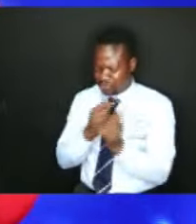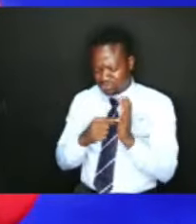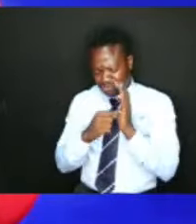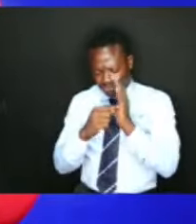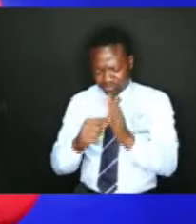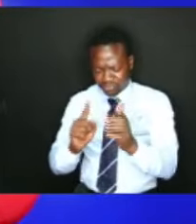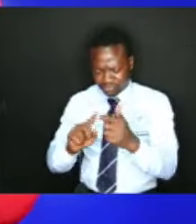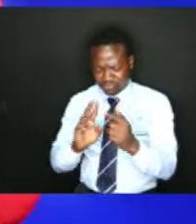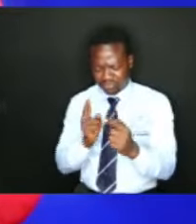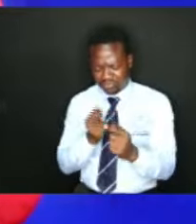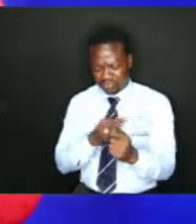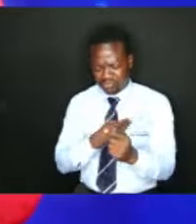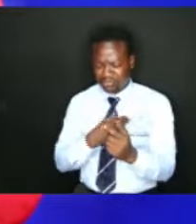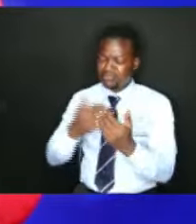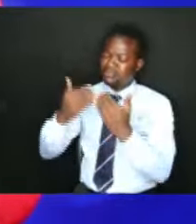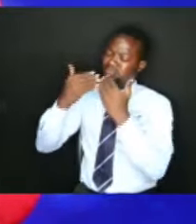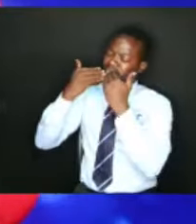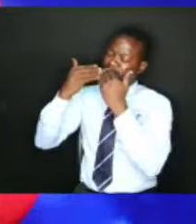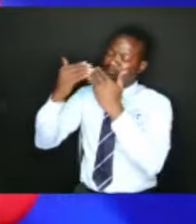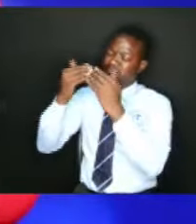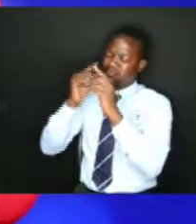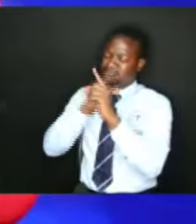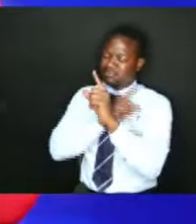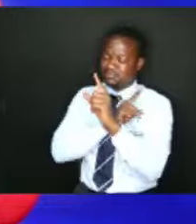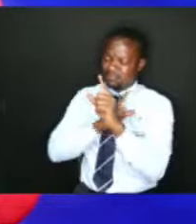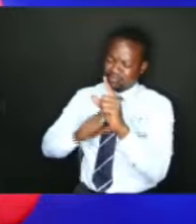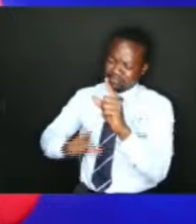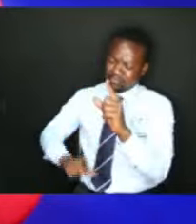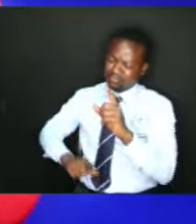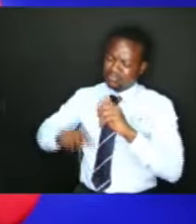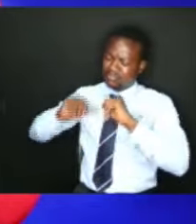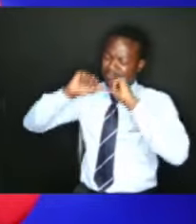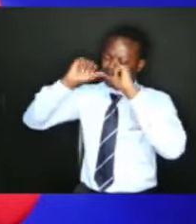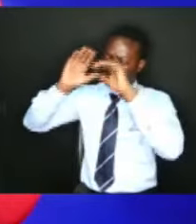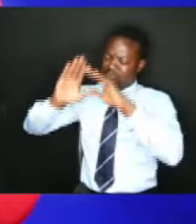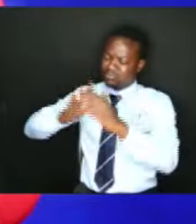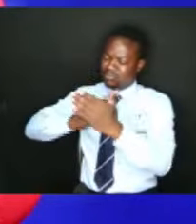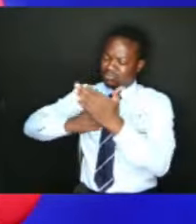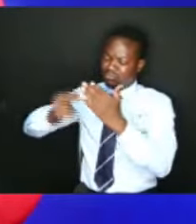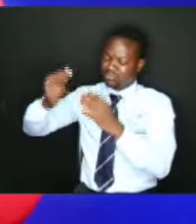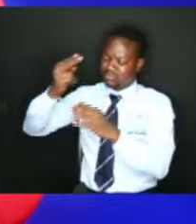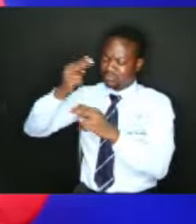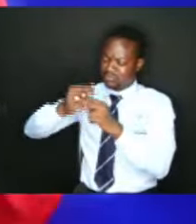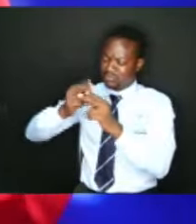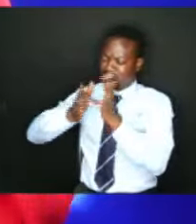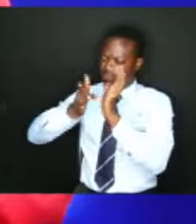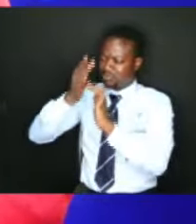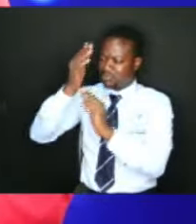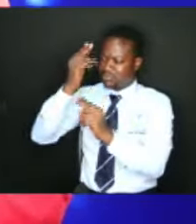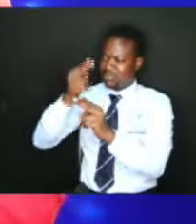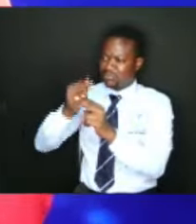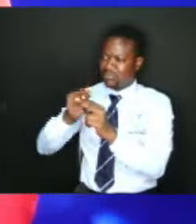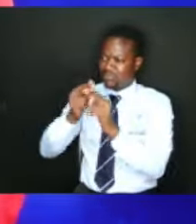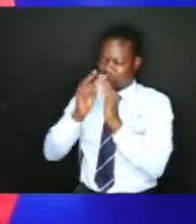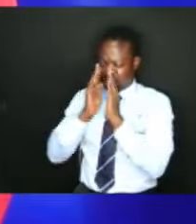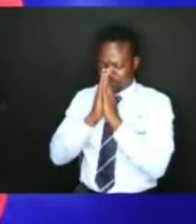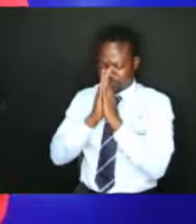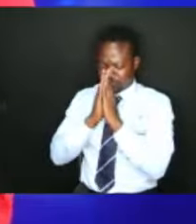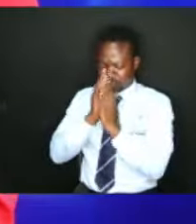us. Thank you, Lord, and we bless your holy name. In Jesus' name we have